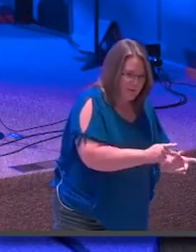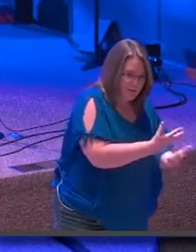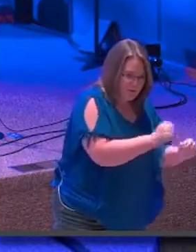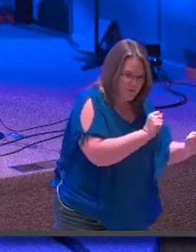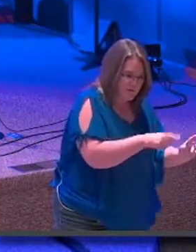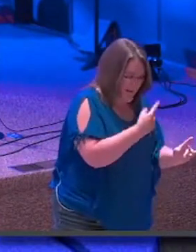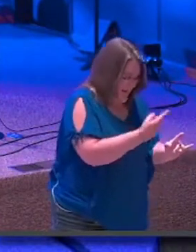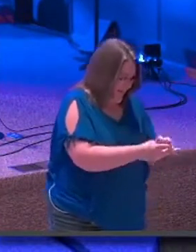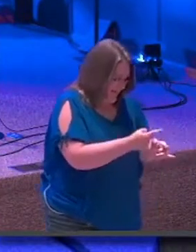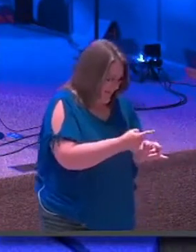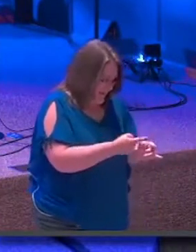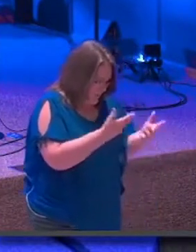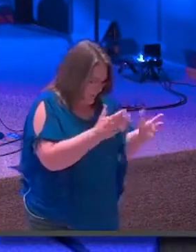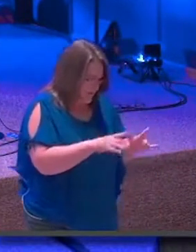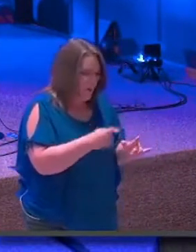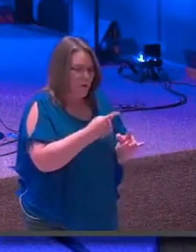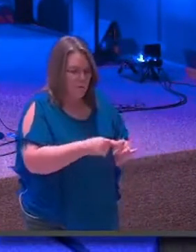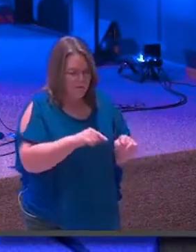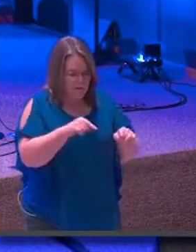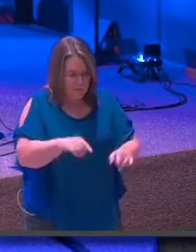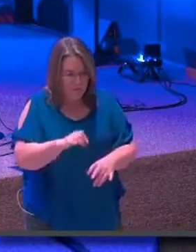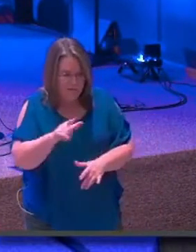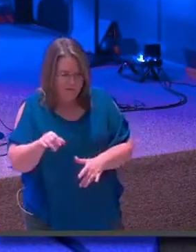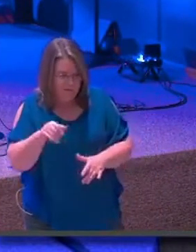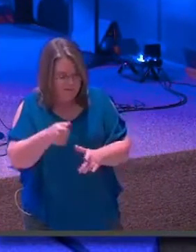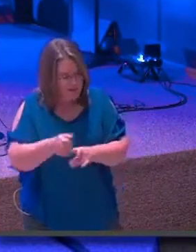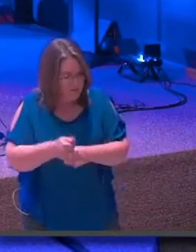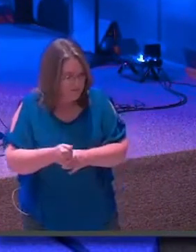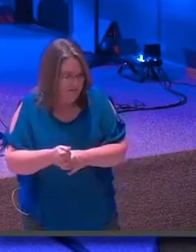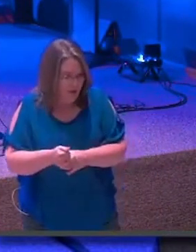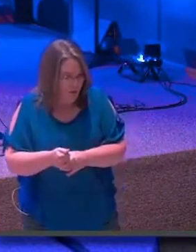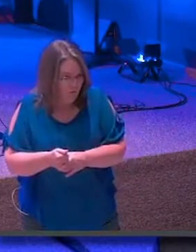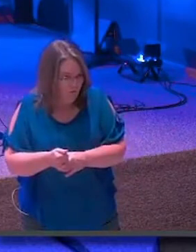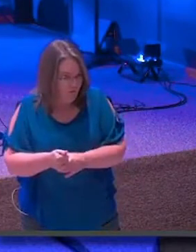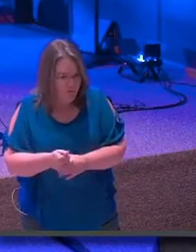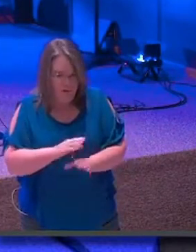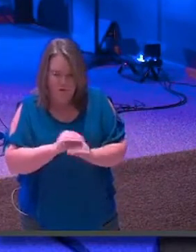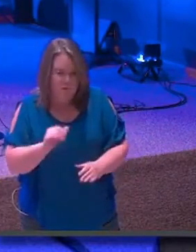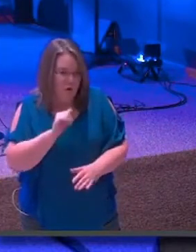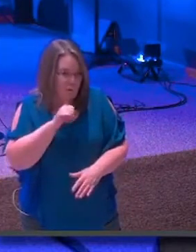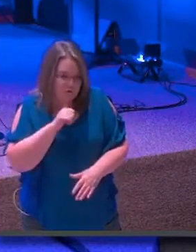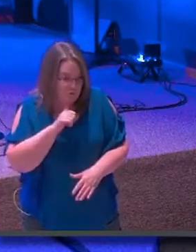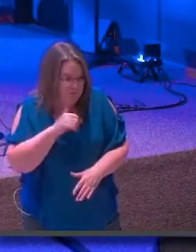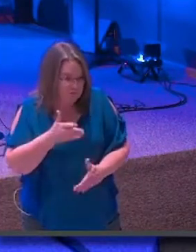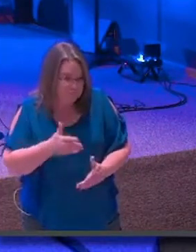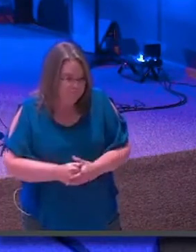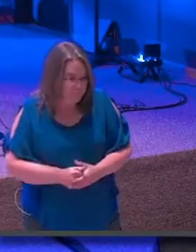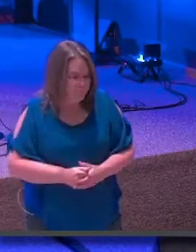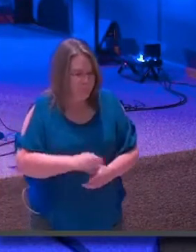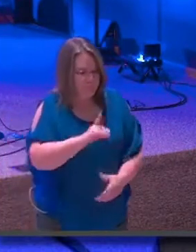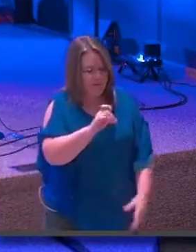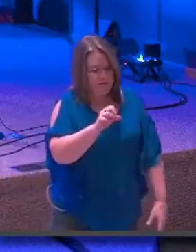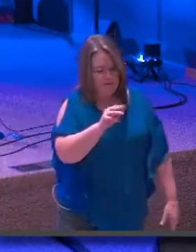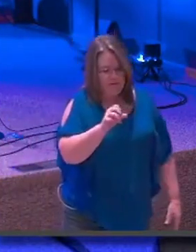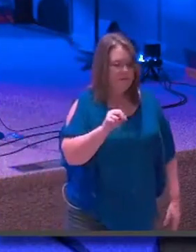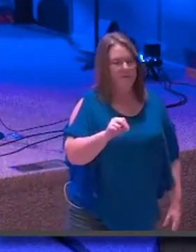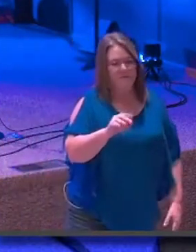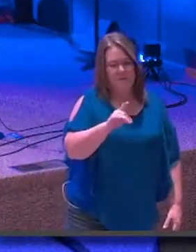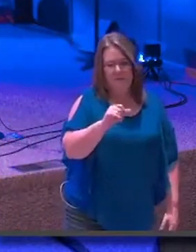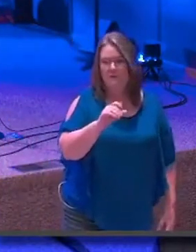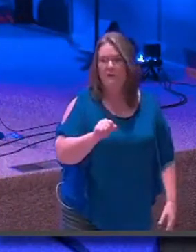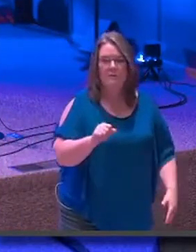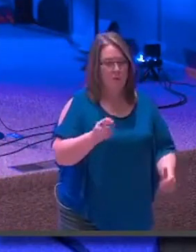did he climb down himself, miraculously free from serious injury. Desmond Doss was the first